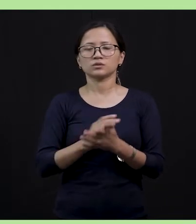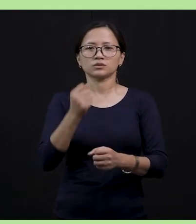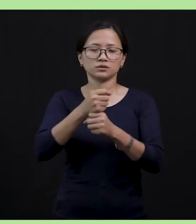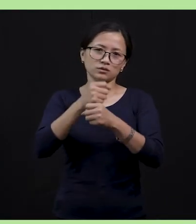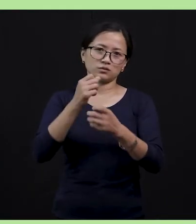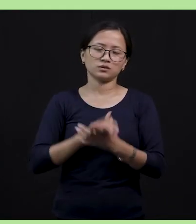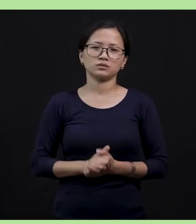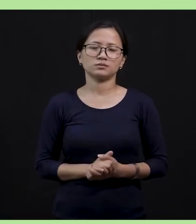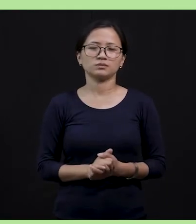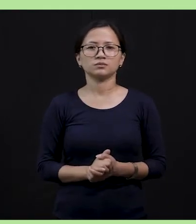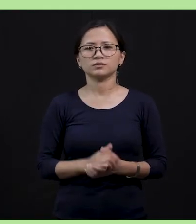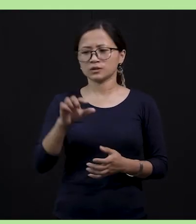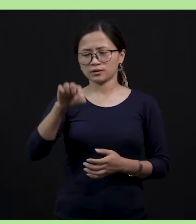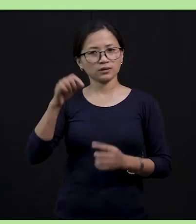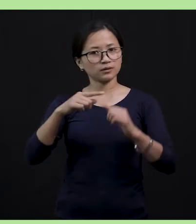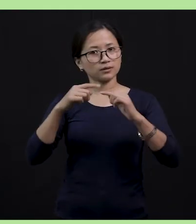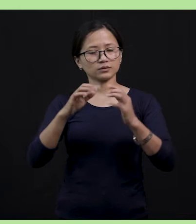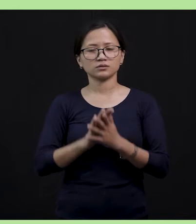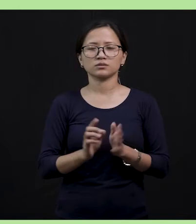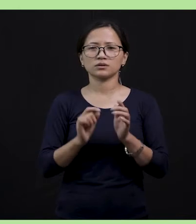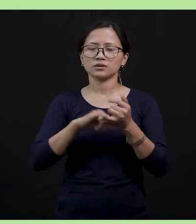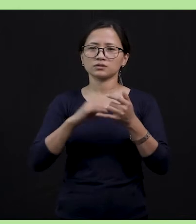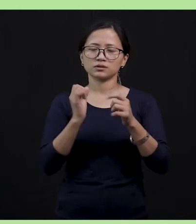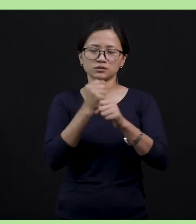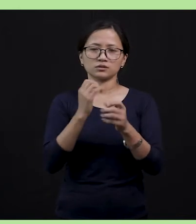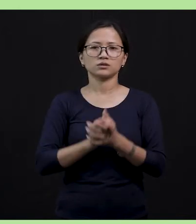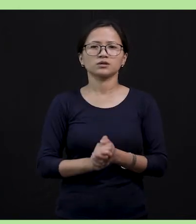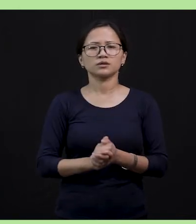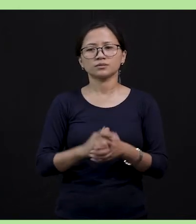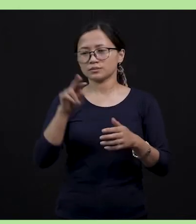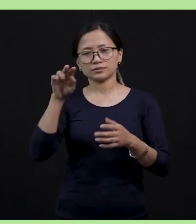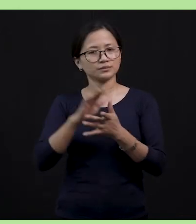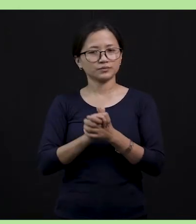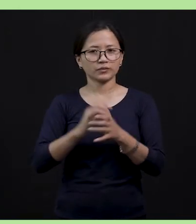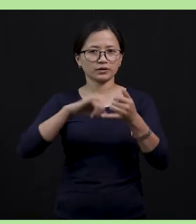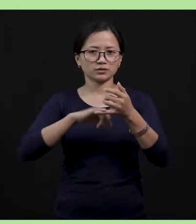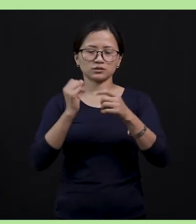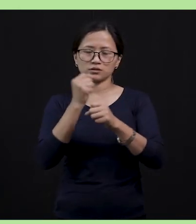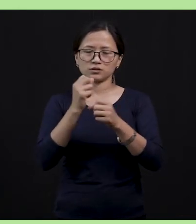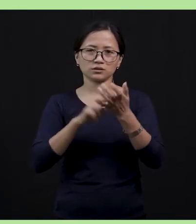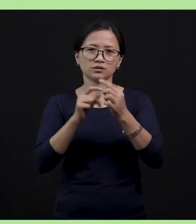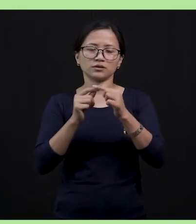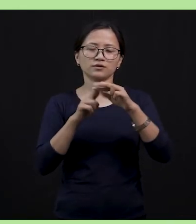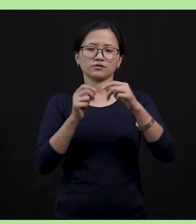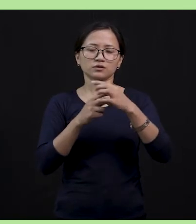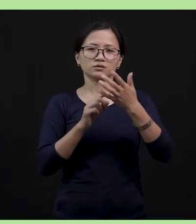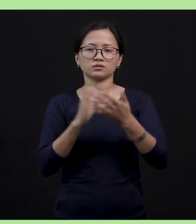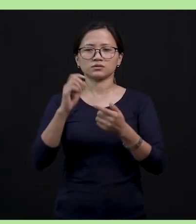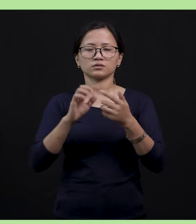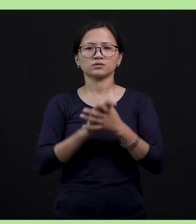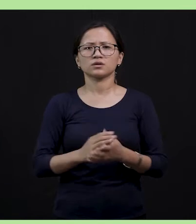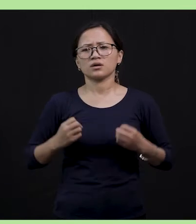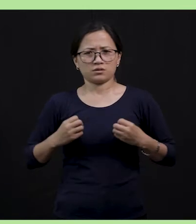government. Then the elections are a significant components of a democratic system. No elections, if you don't have elections, you